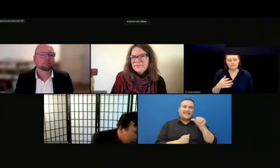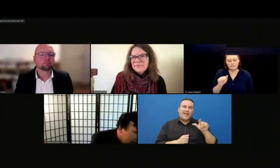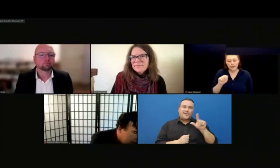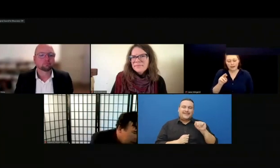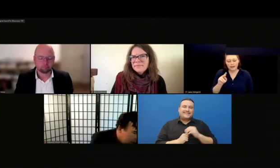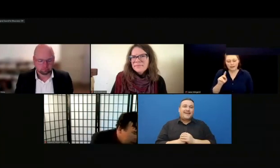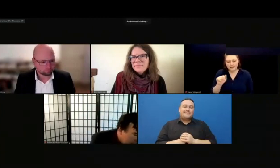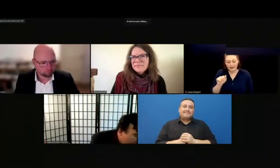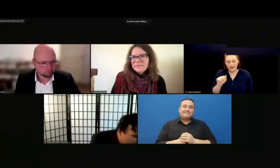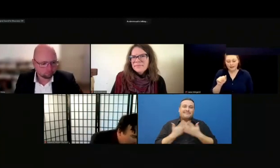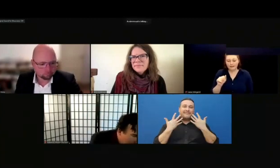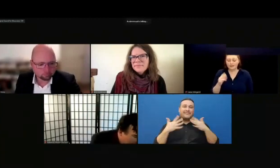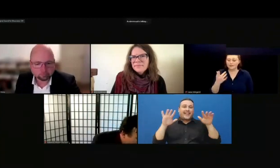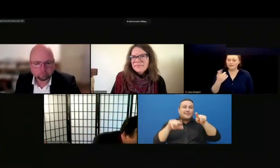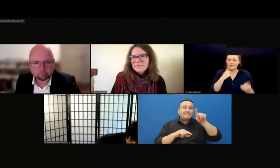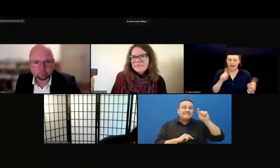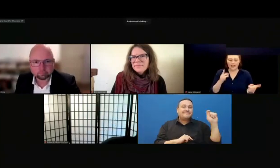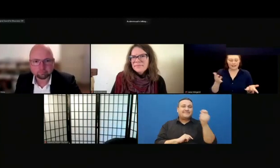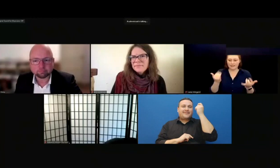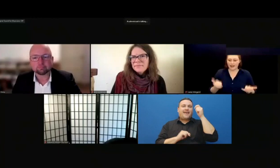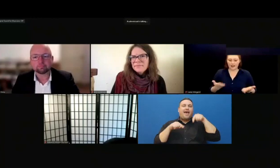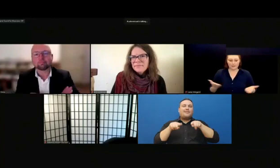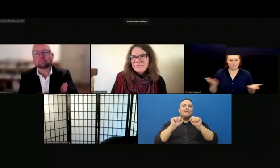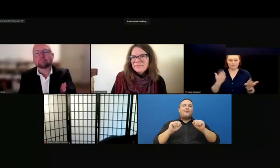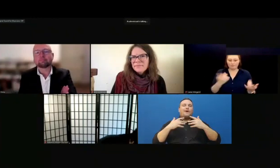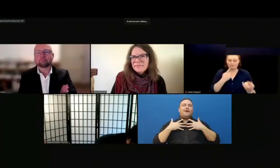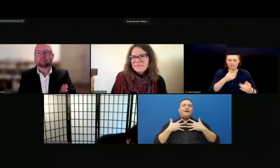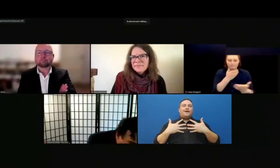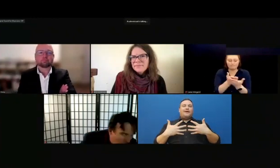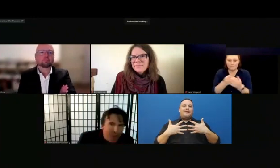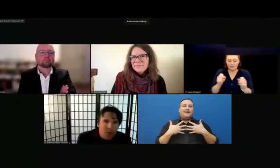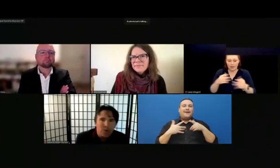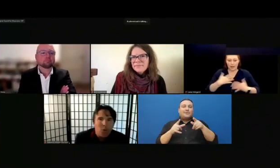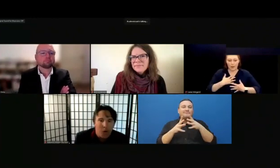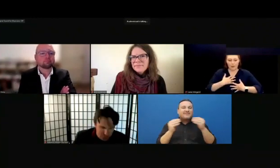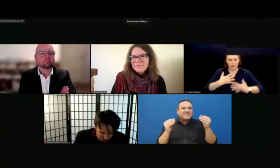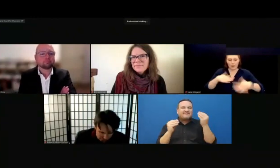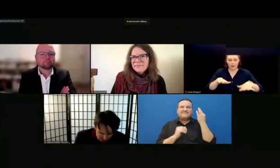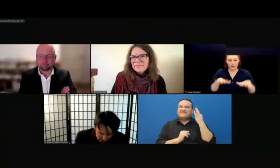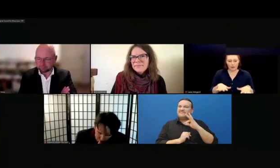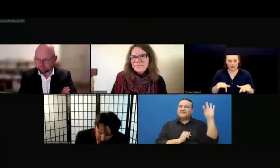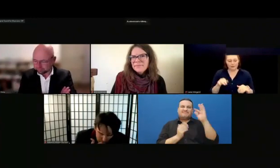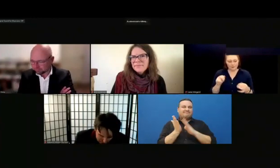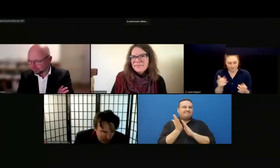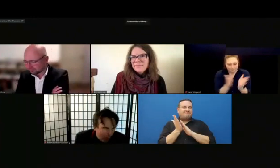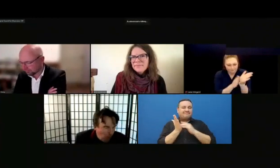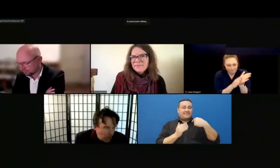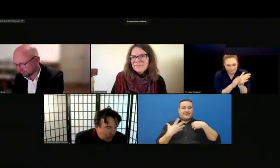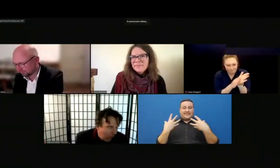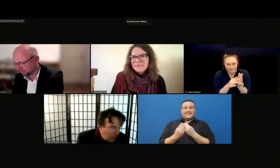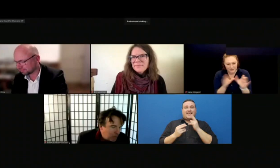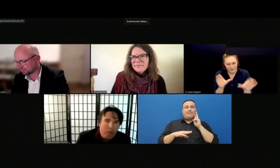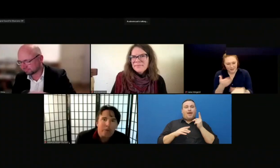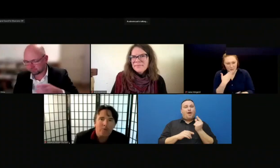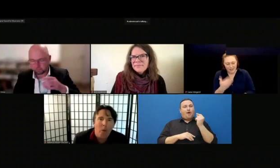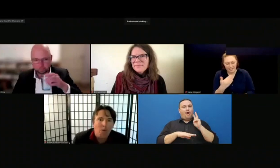Slonimska, finally here we are. You can take a deep breath. You did very, very well. Me and your other